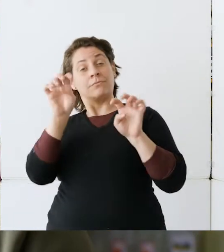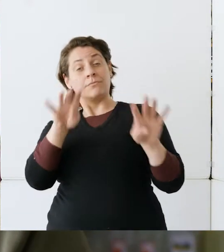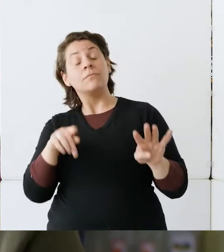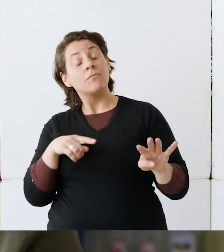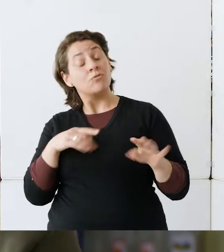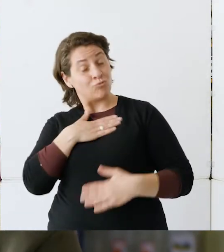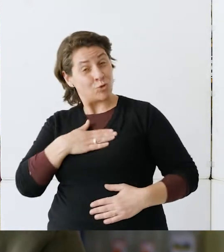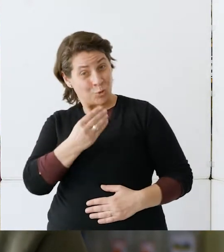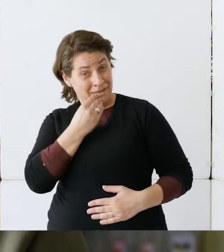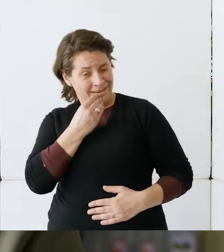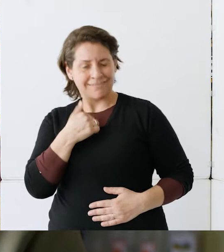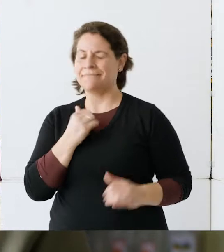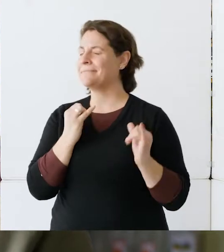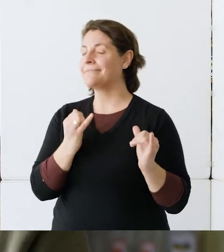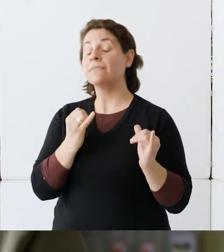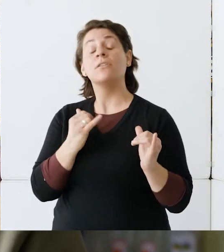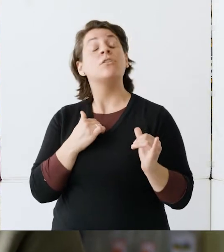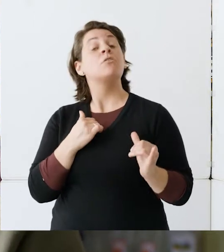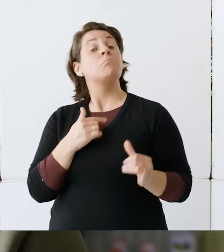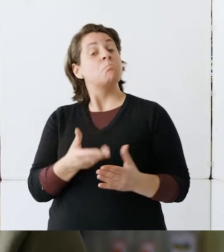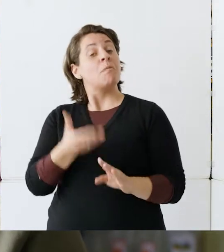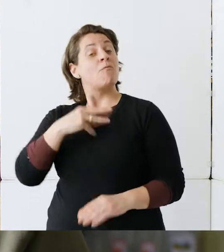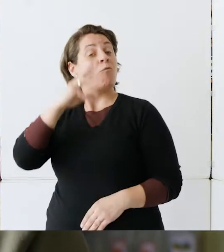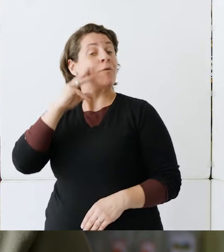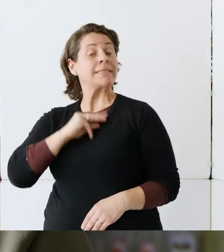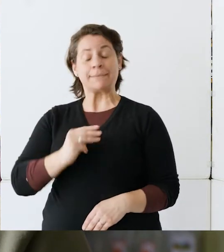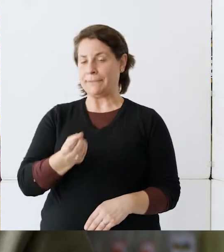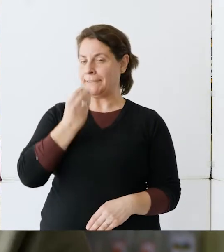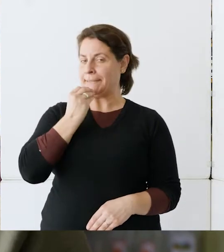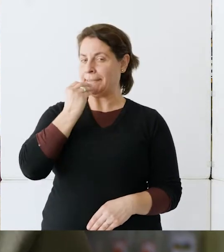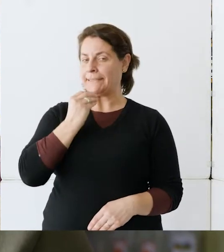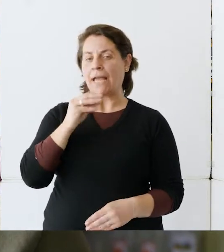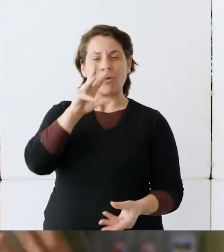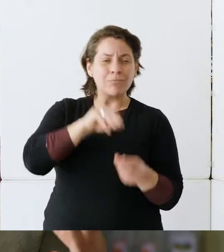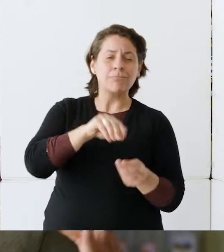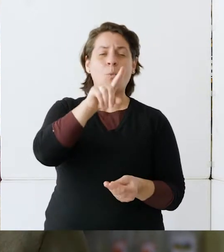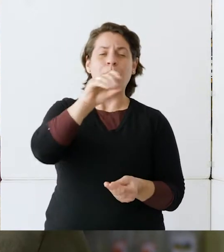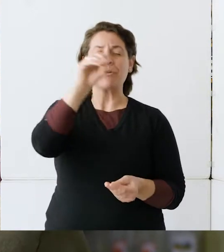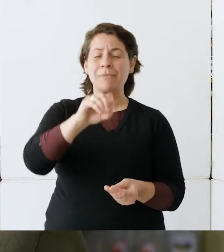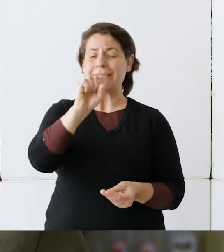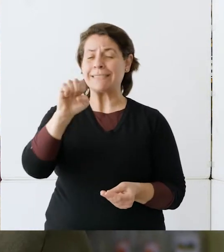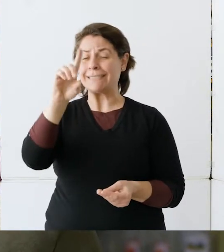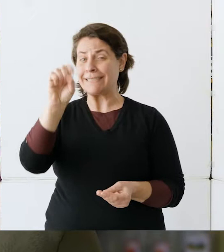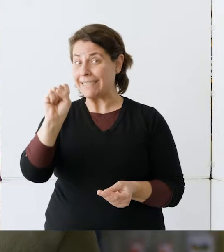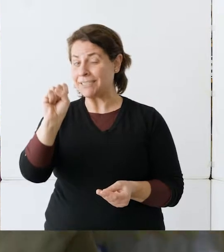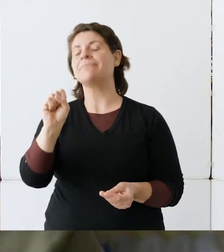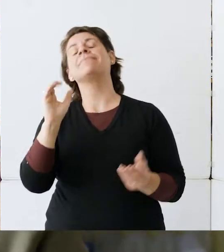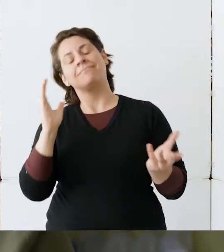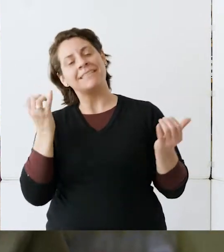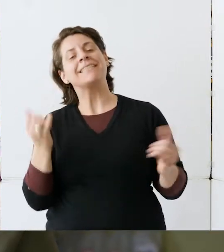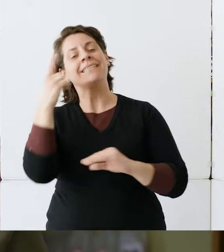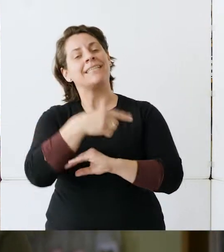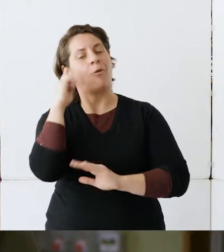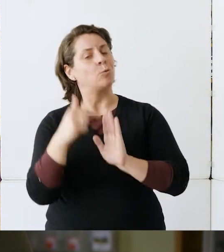had a snack made entirely of seeds though? Today I'm going to teach you how to make one. We're going to make a seed ball that's made out of